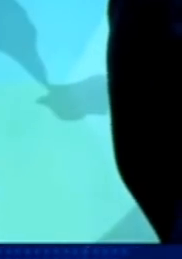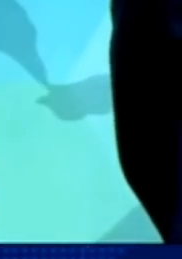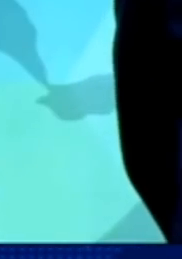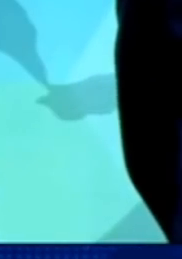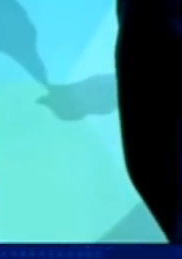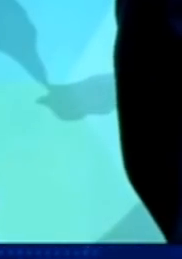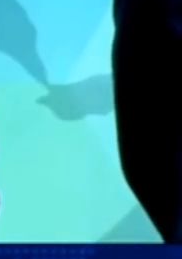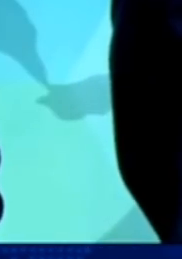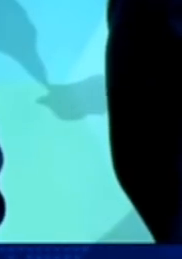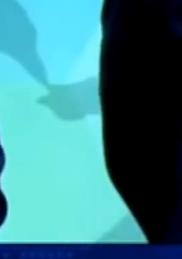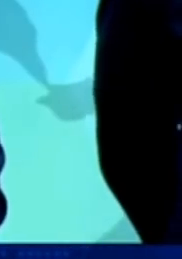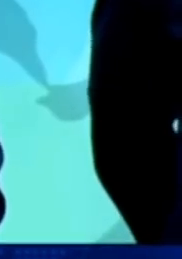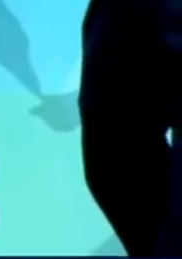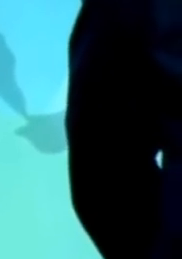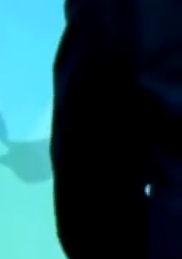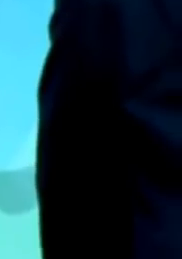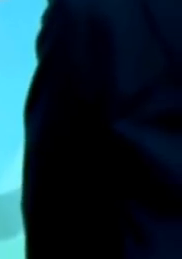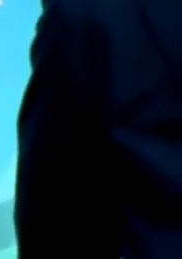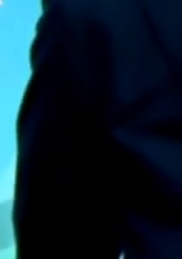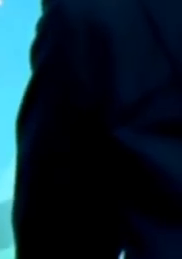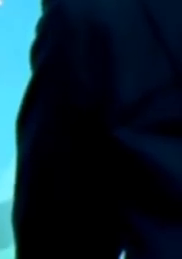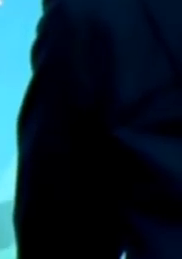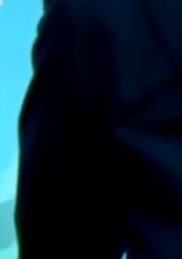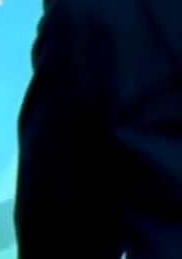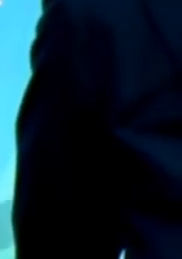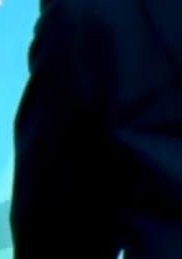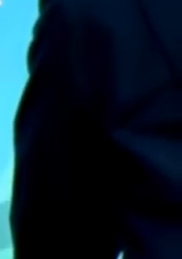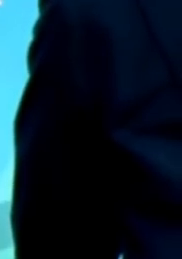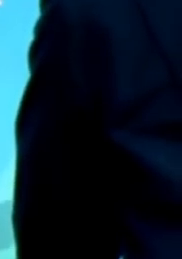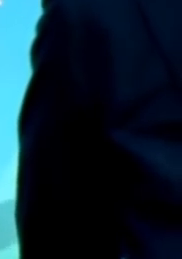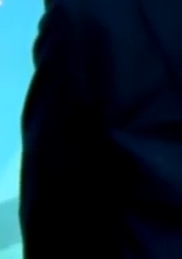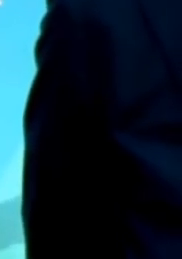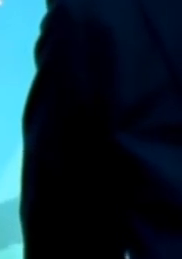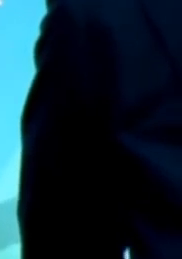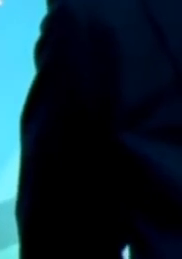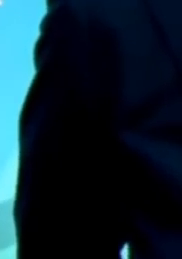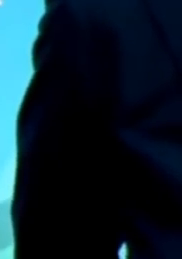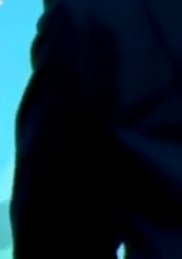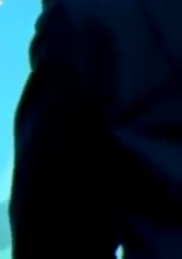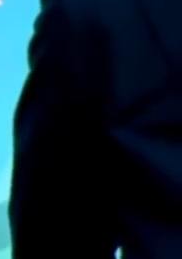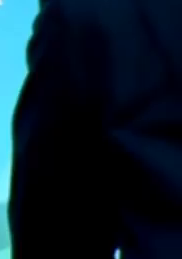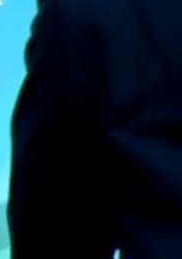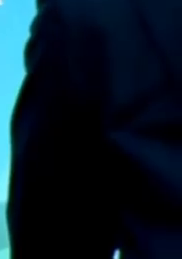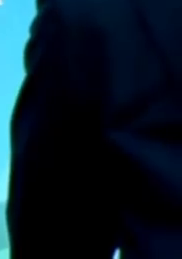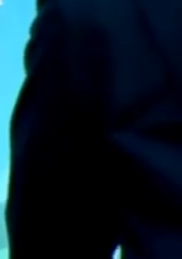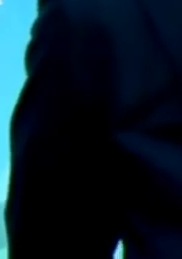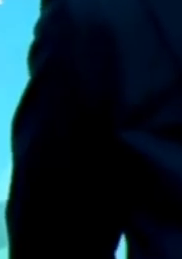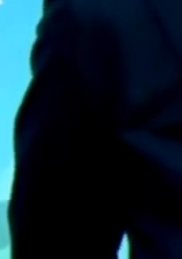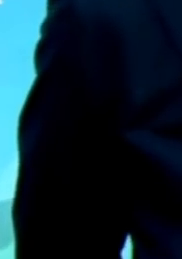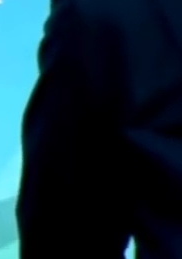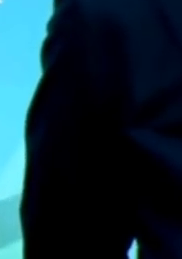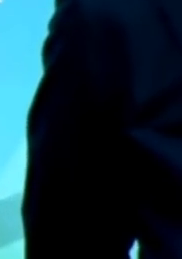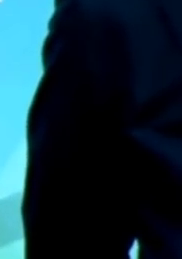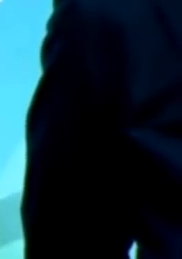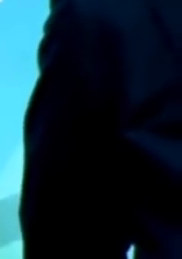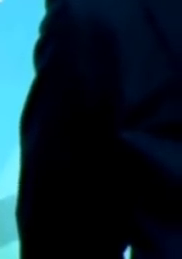Africa. I think it's an excellent practical exercise. Cooperation and action on building on the lessons that we've learned